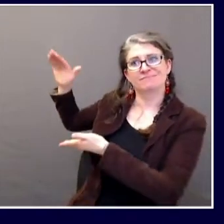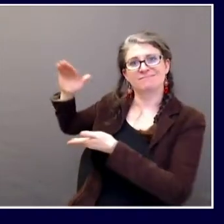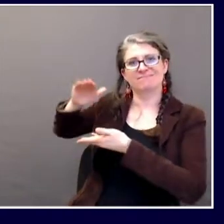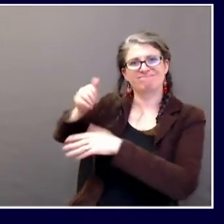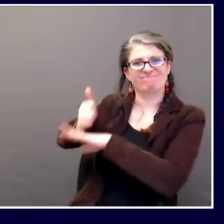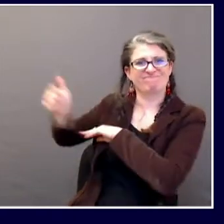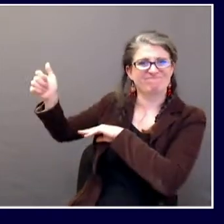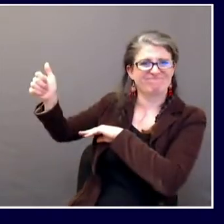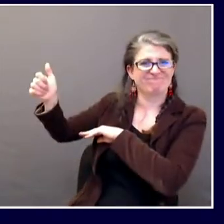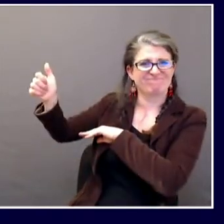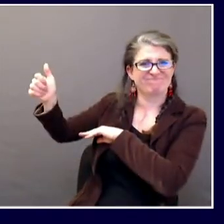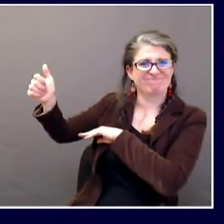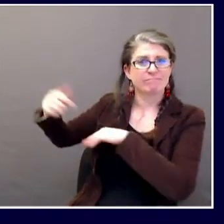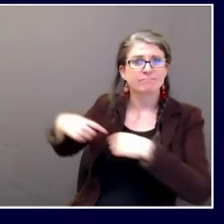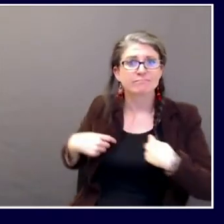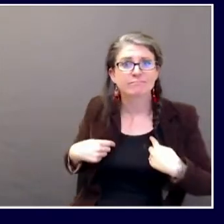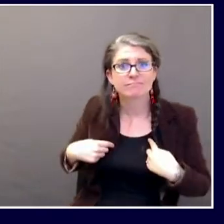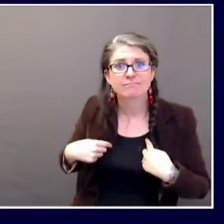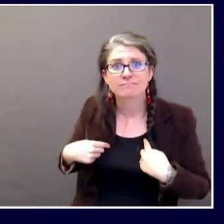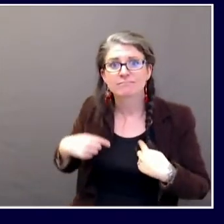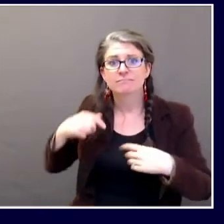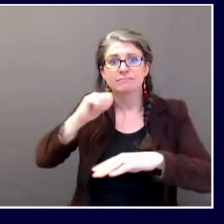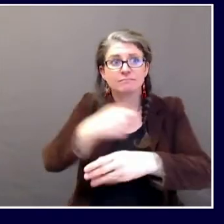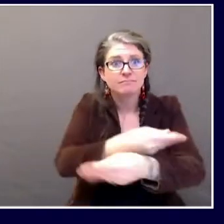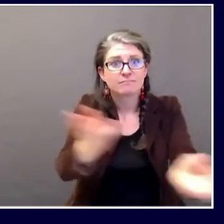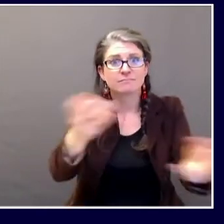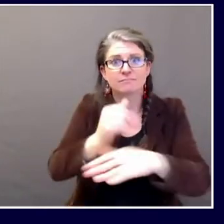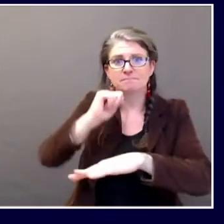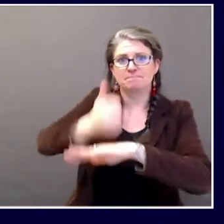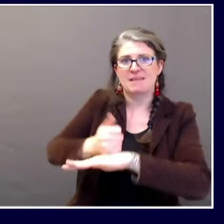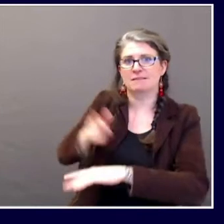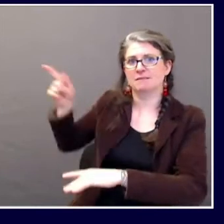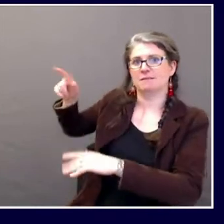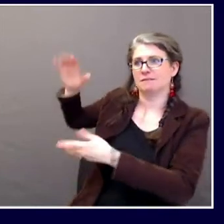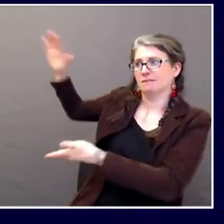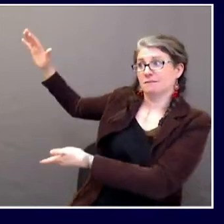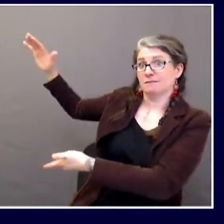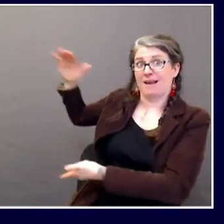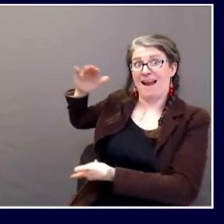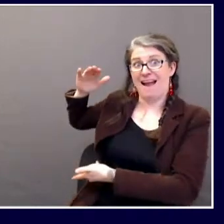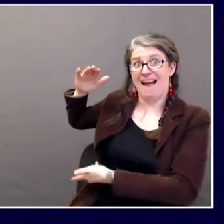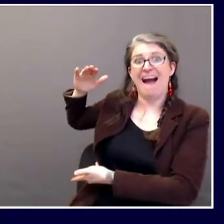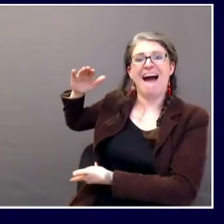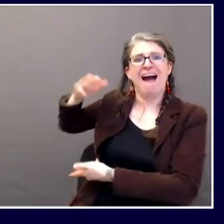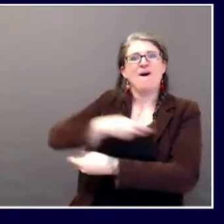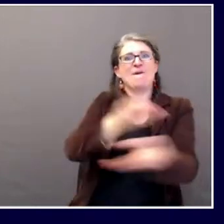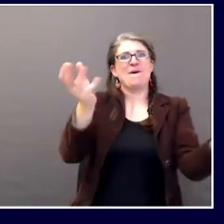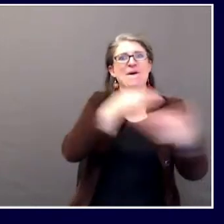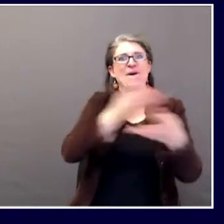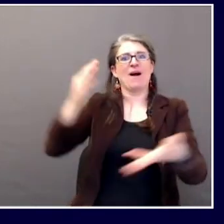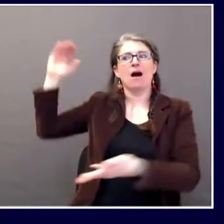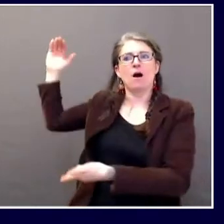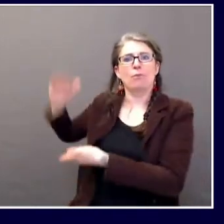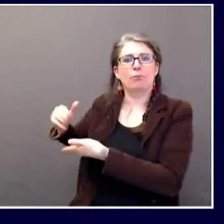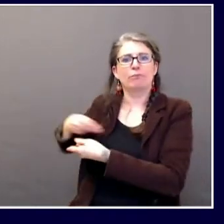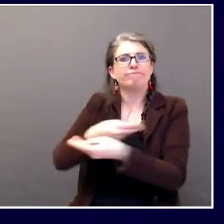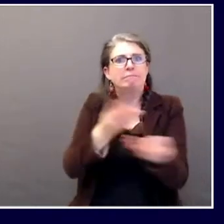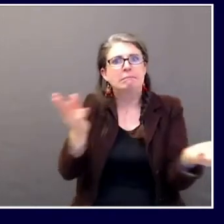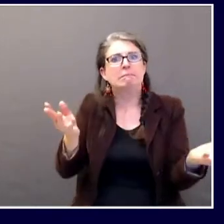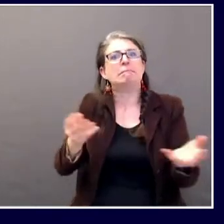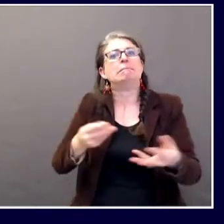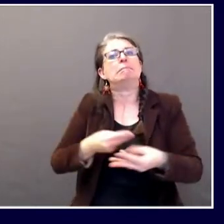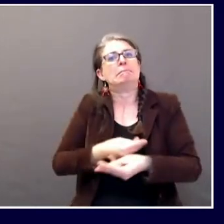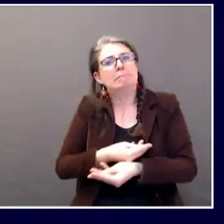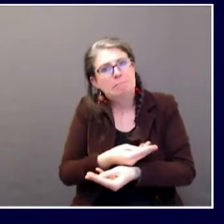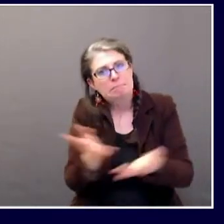books. I know from having spoken with healthcare leaders across the state, they have a high degree of reticence